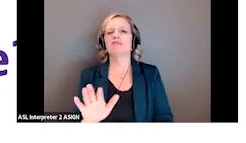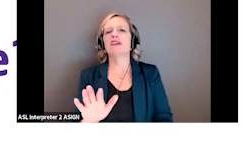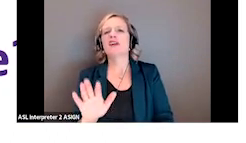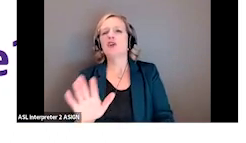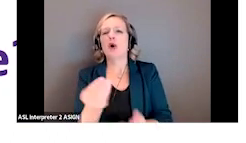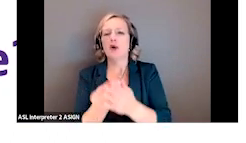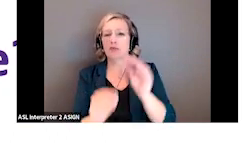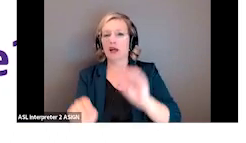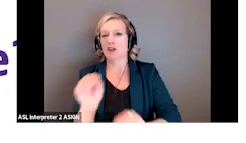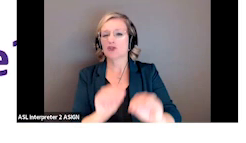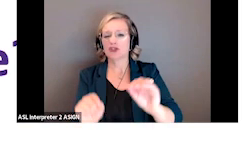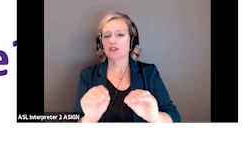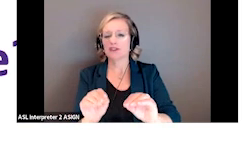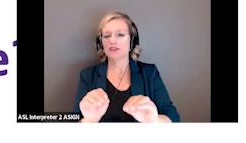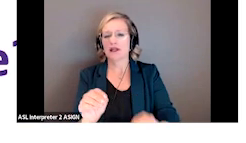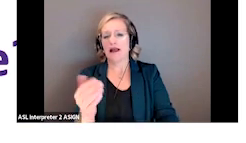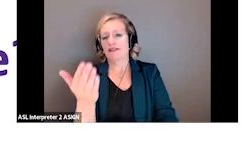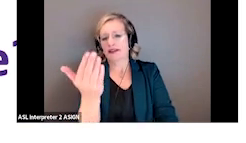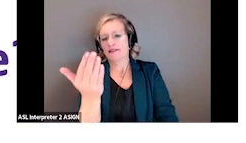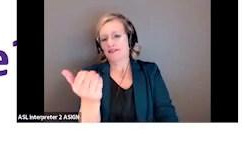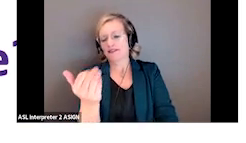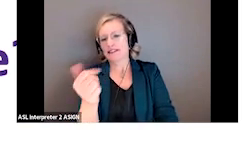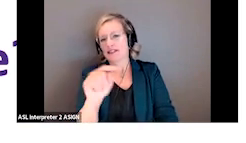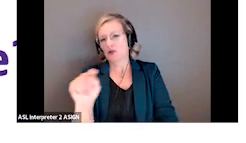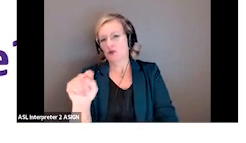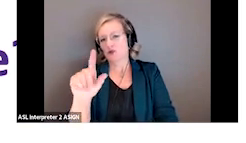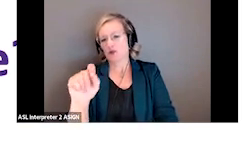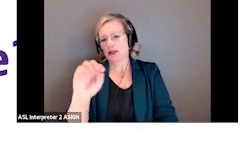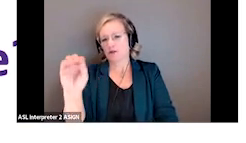and of the MSRP. So if I have a $30 product,